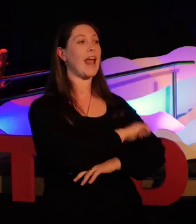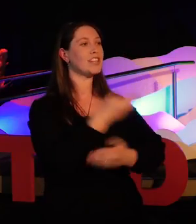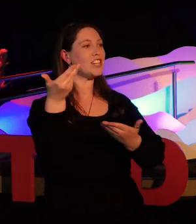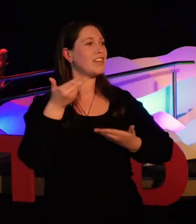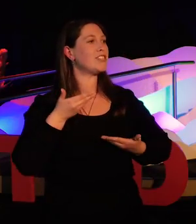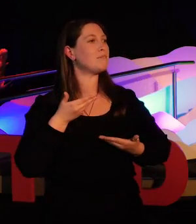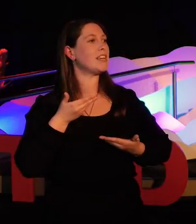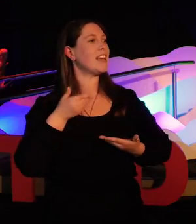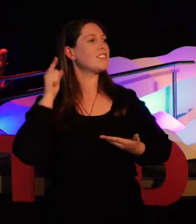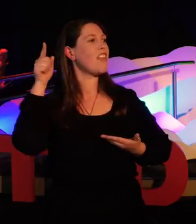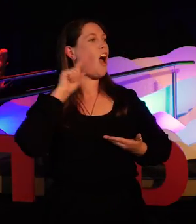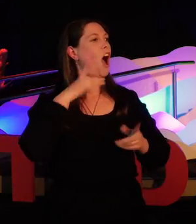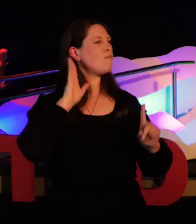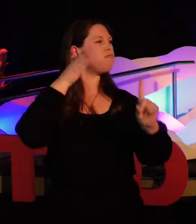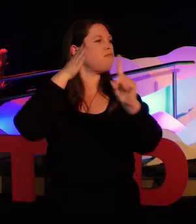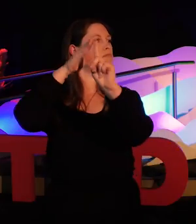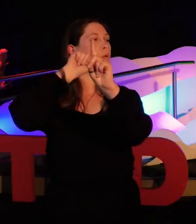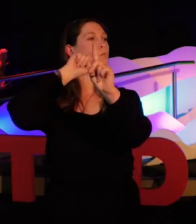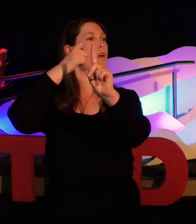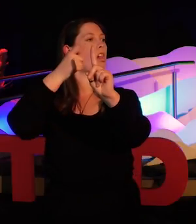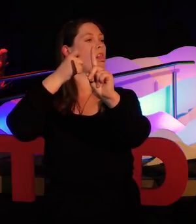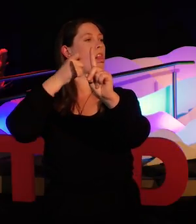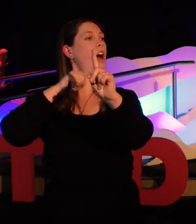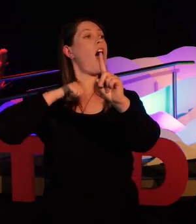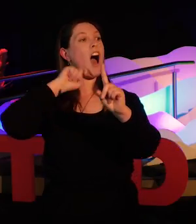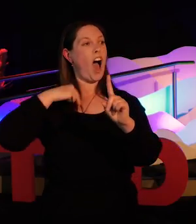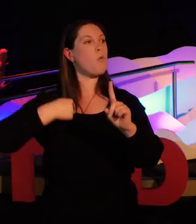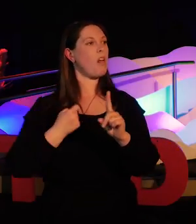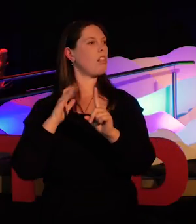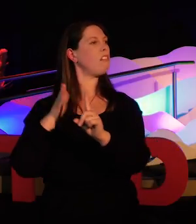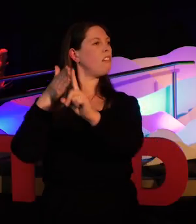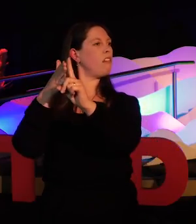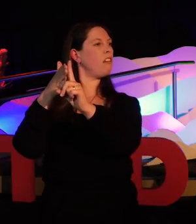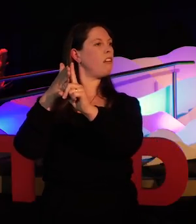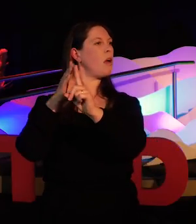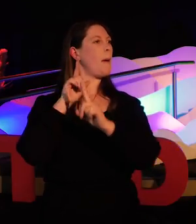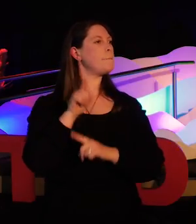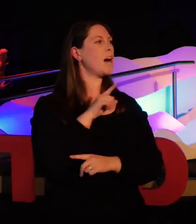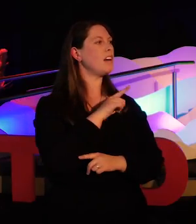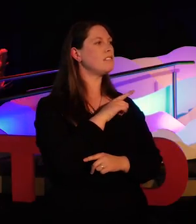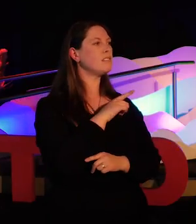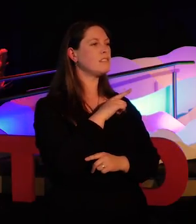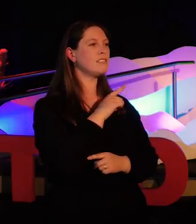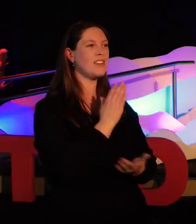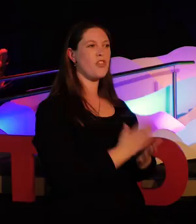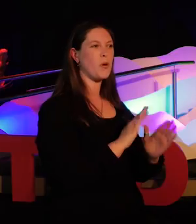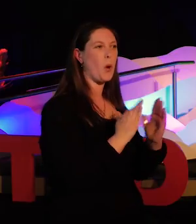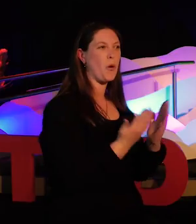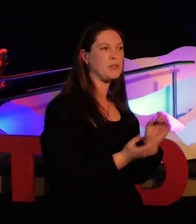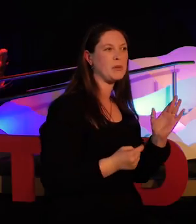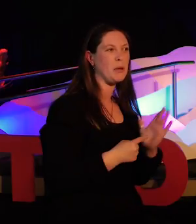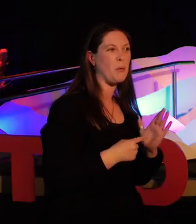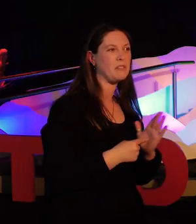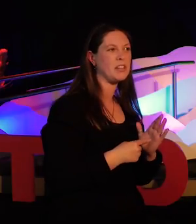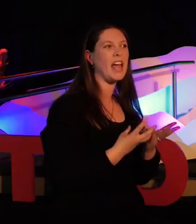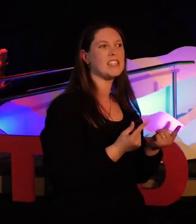energized by it. Here it is, I'm gonna get there. I am gonna get there. But down here is current reality, and there's some things